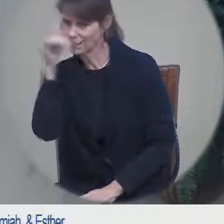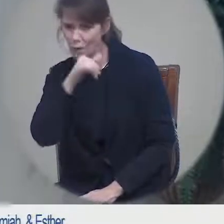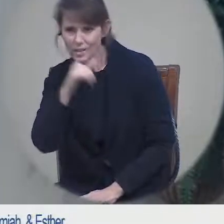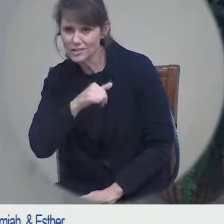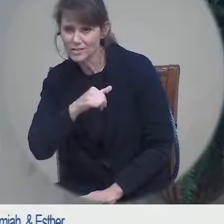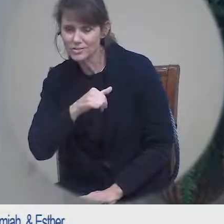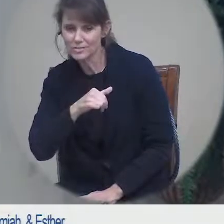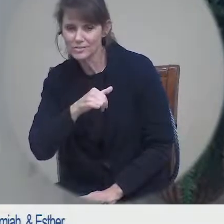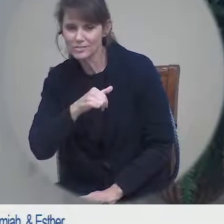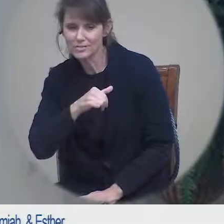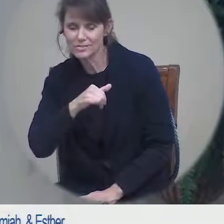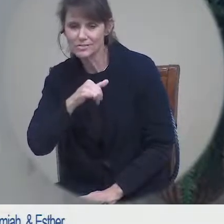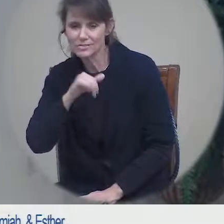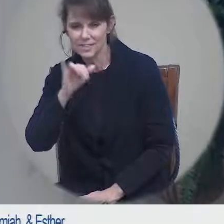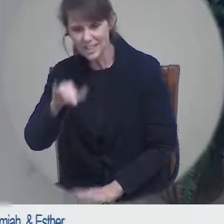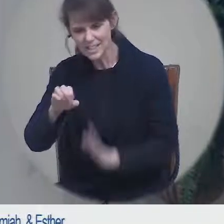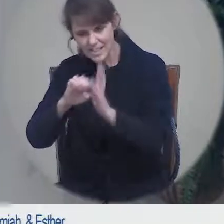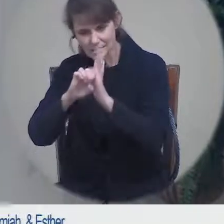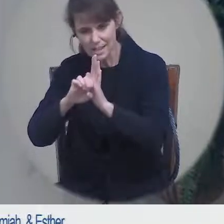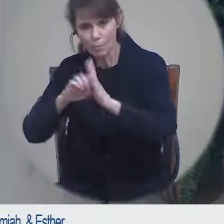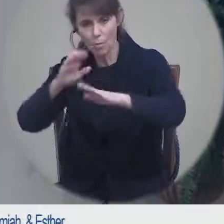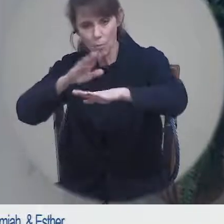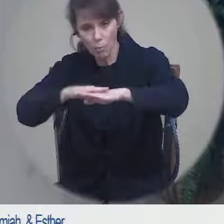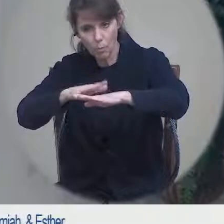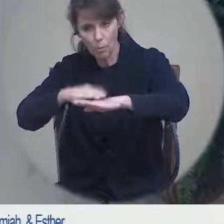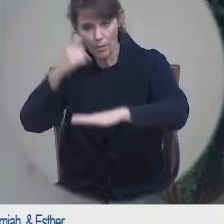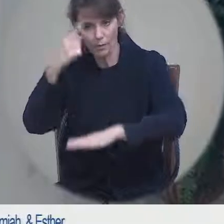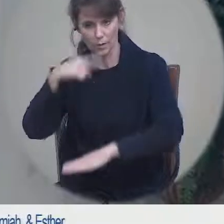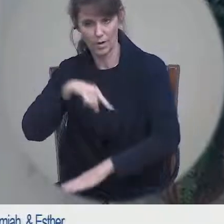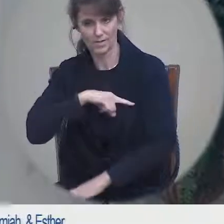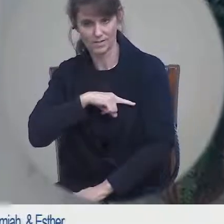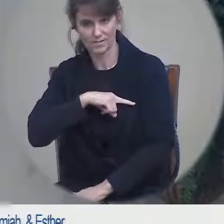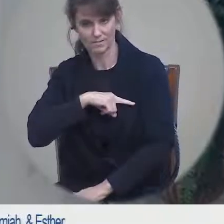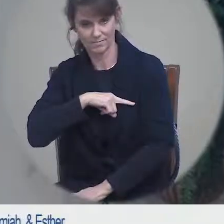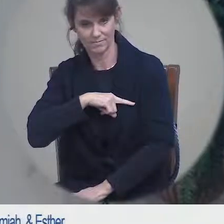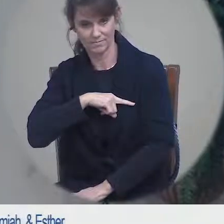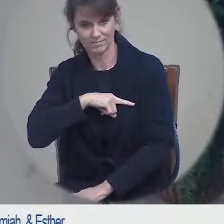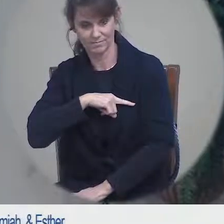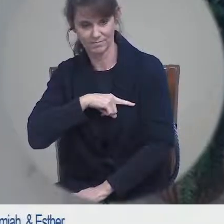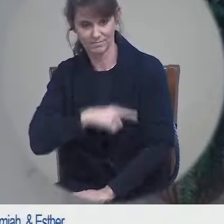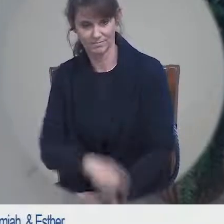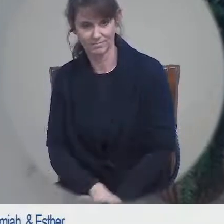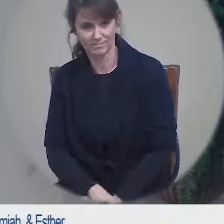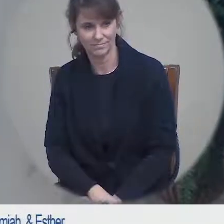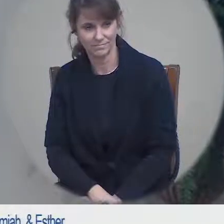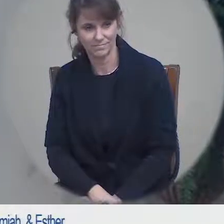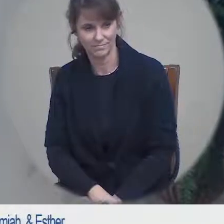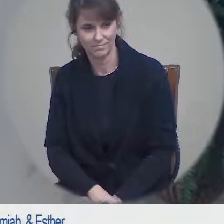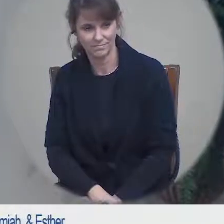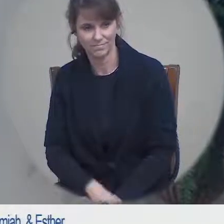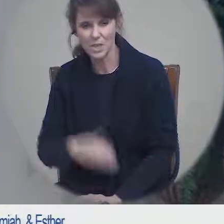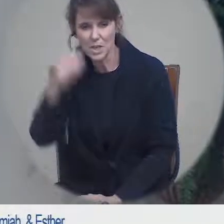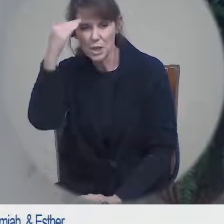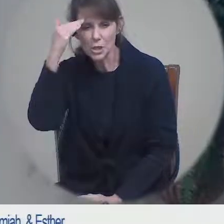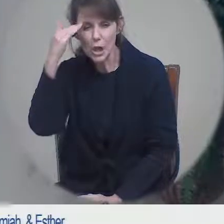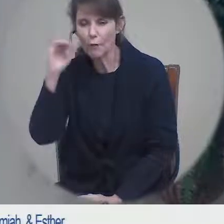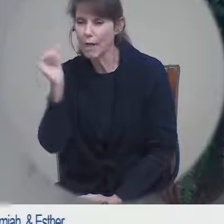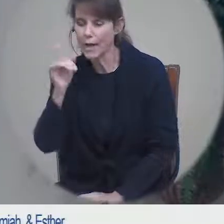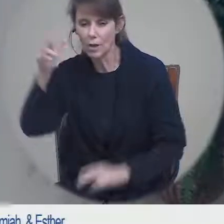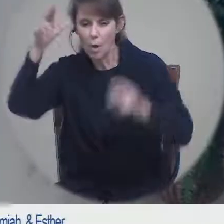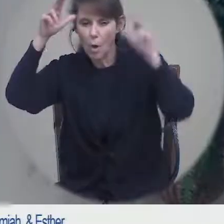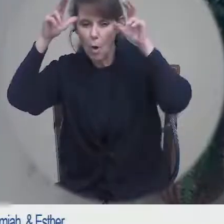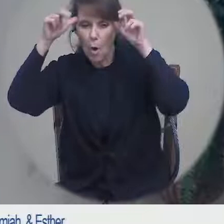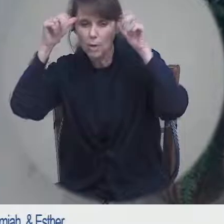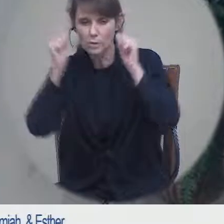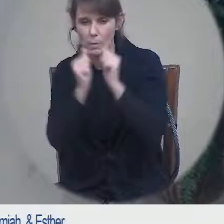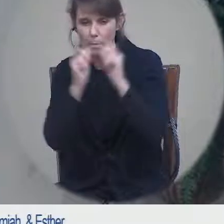it's a warning to us. Have you ever heard of putting blinders on or getting tunnel vision? I mean, we sometimes